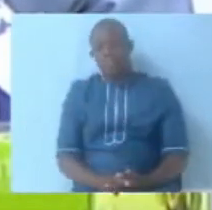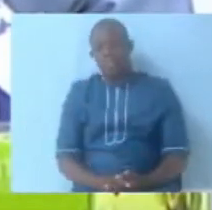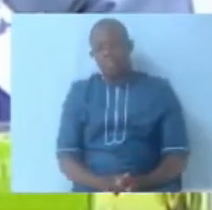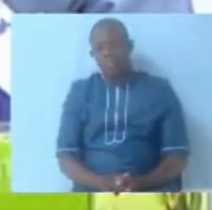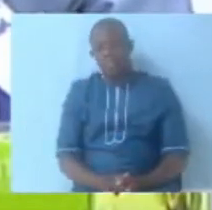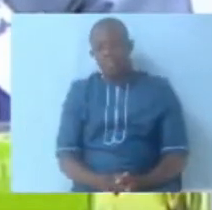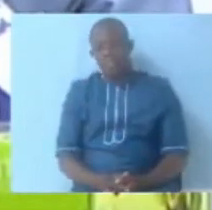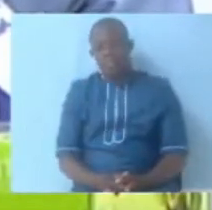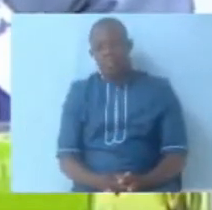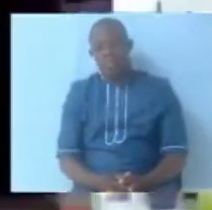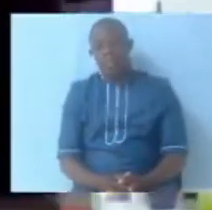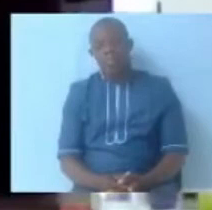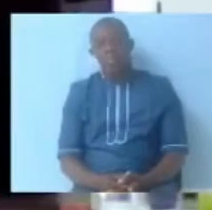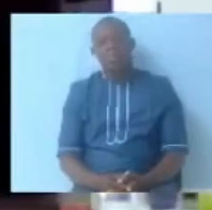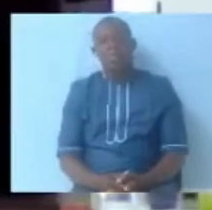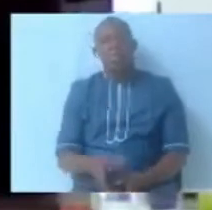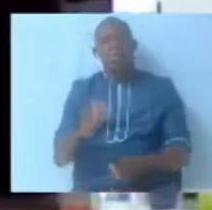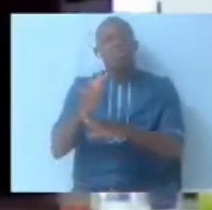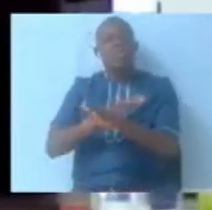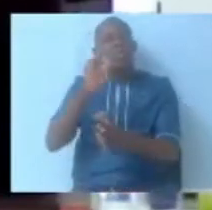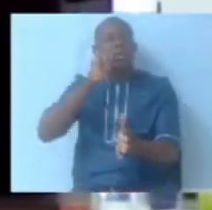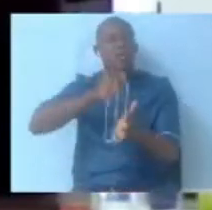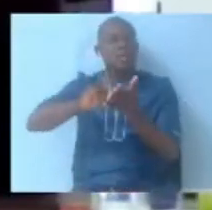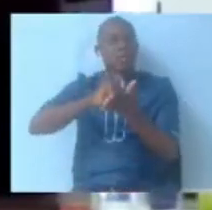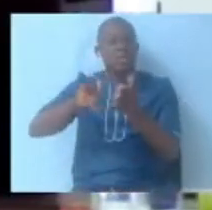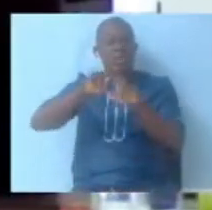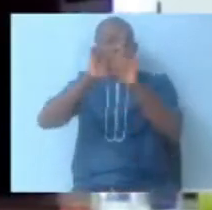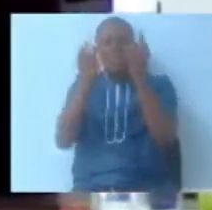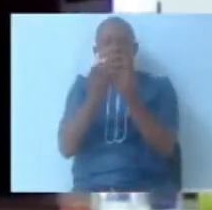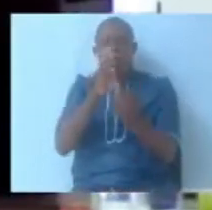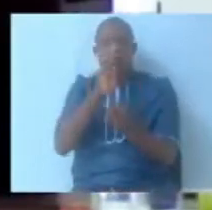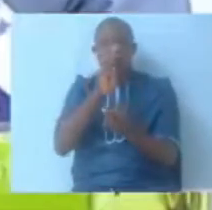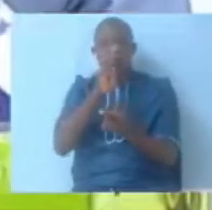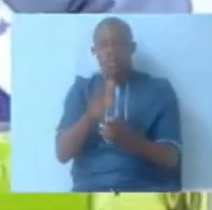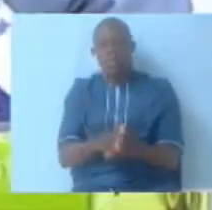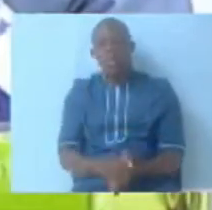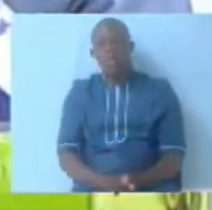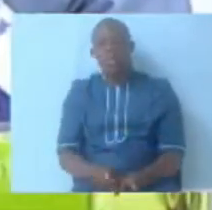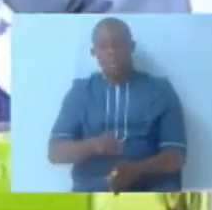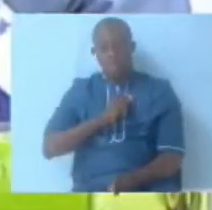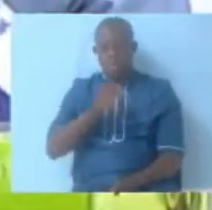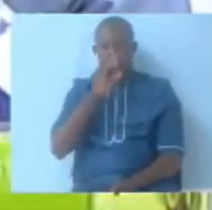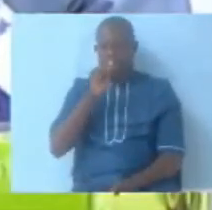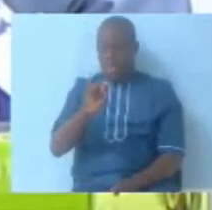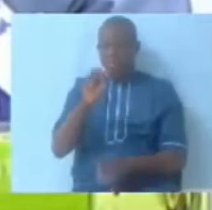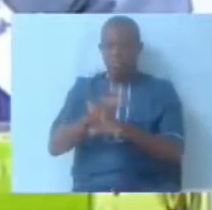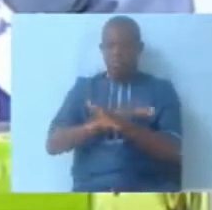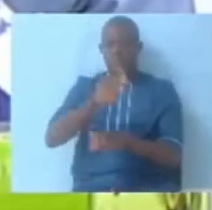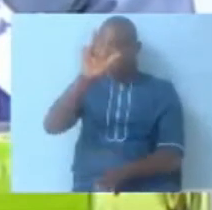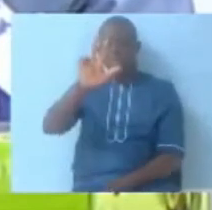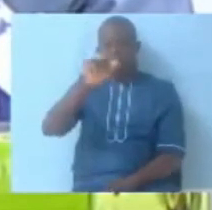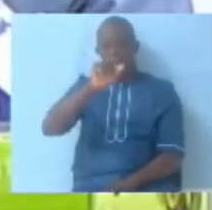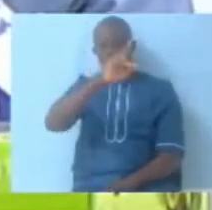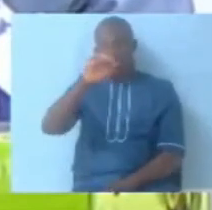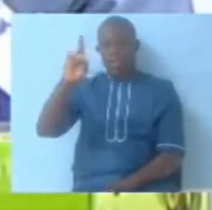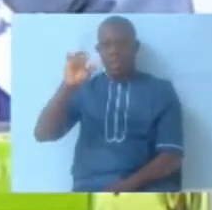tamandi bundati. Who was the SG at that time? Wala SG di mem secretary general to warola. This was Wada tumo membe je ka fine